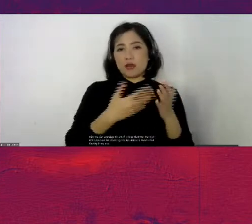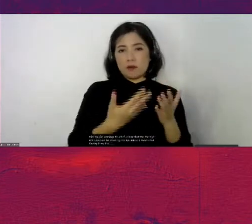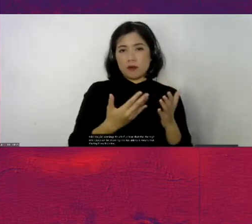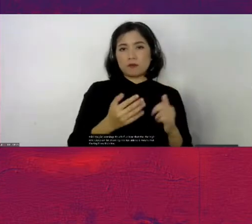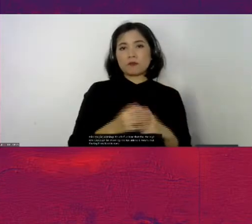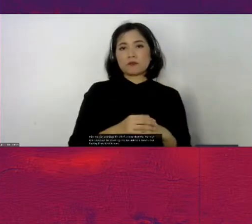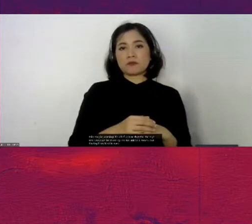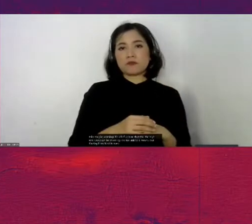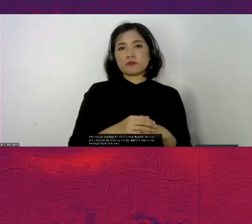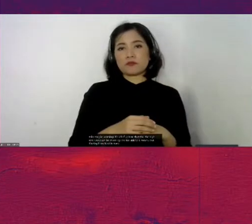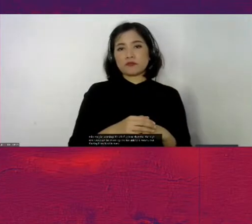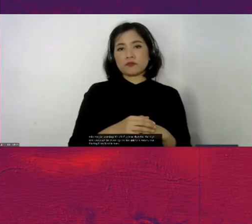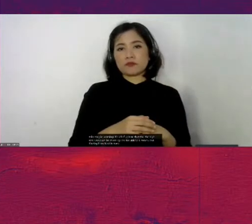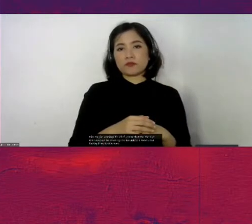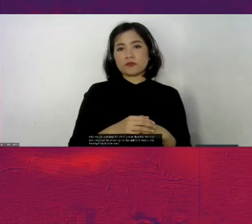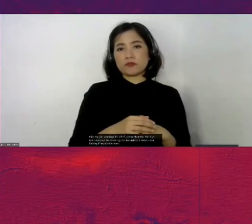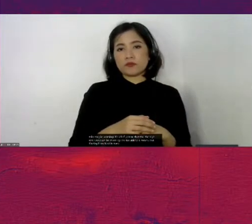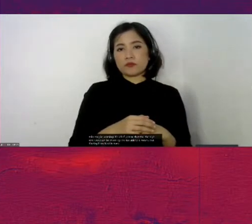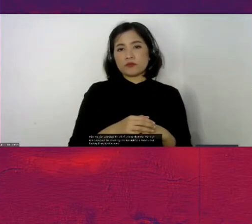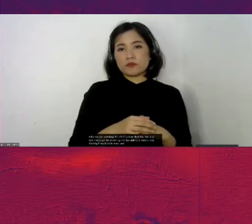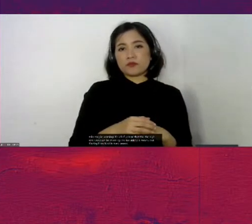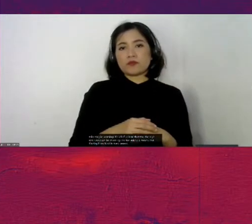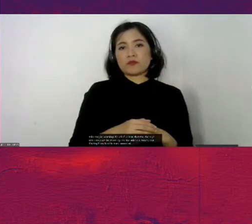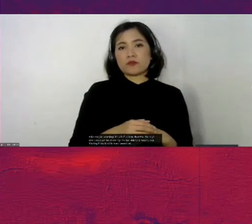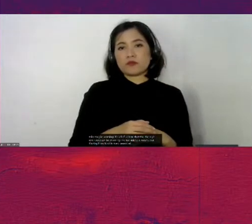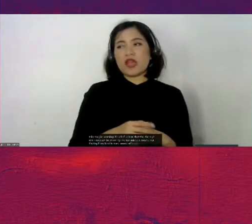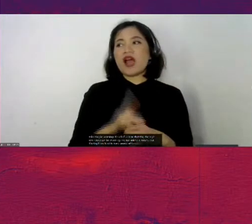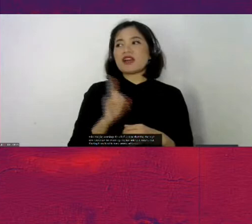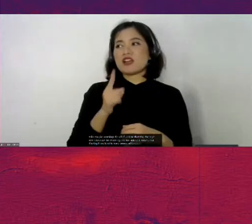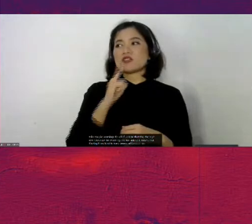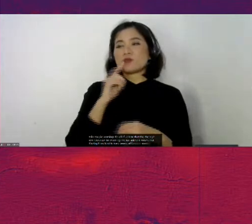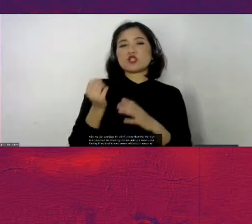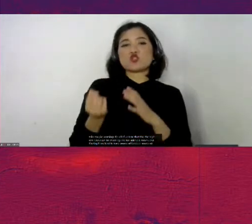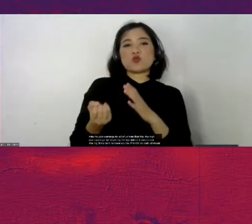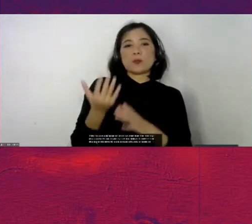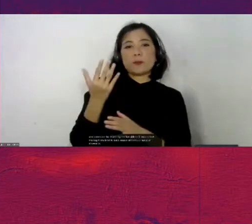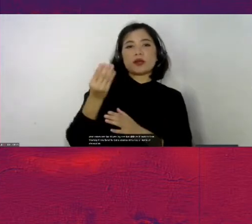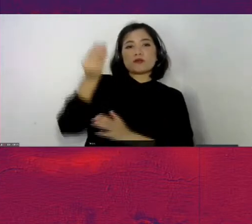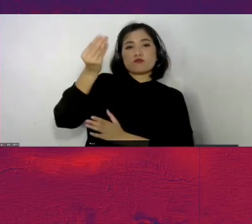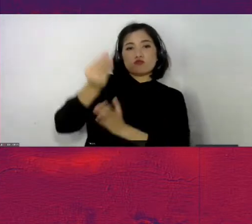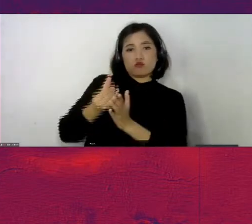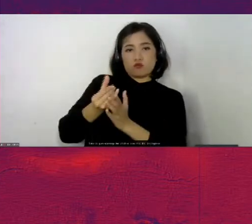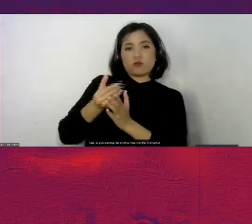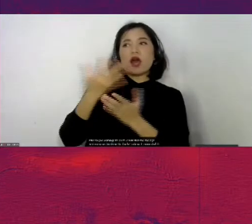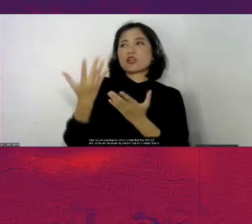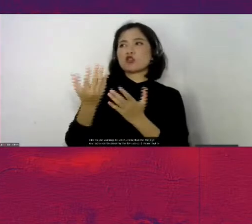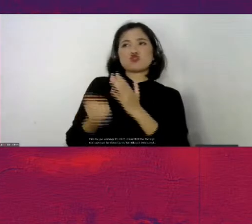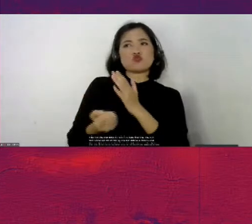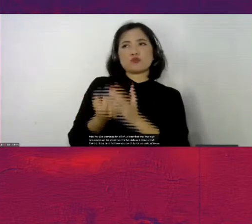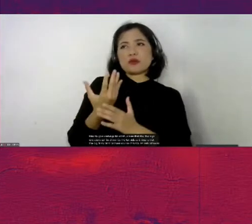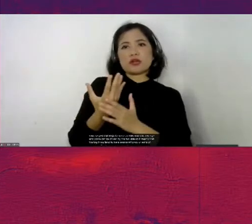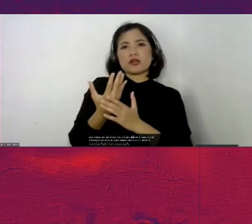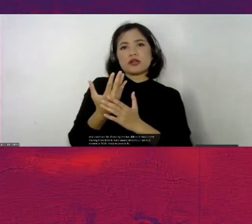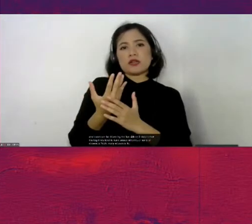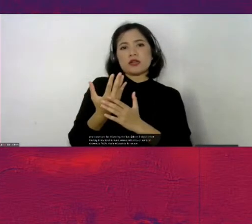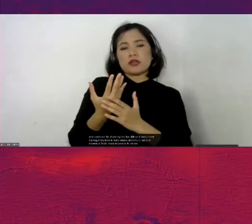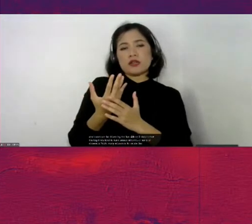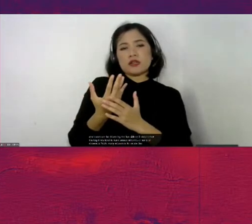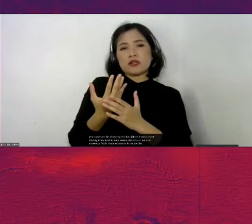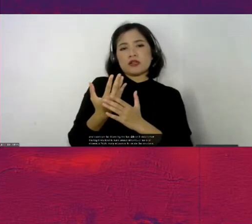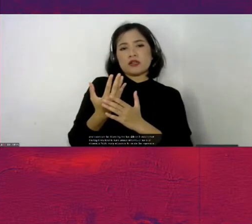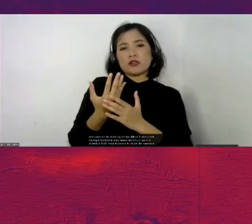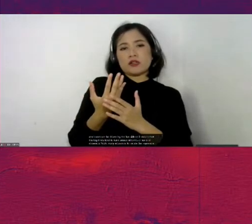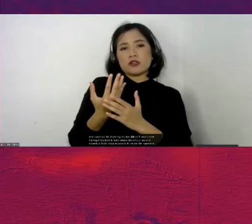have source of funds or source of resources, yeah, many resources to create the